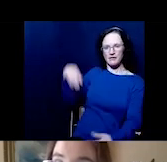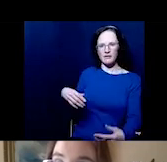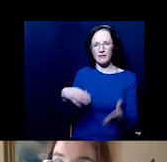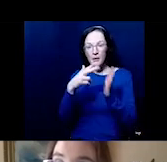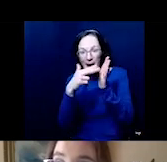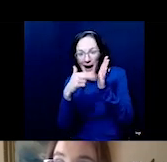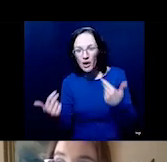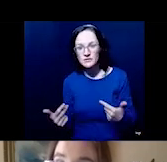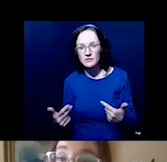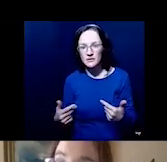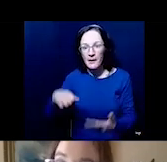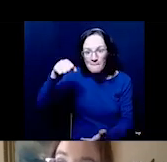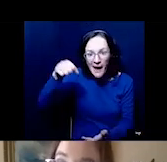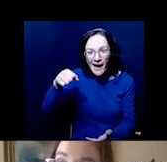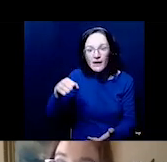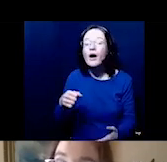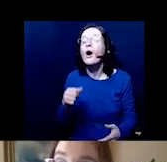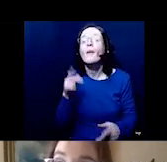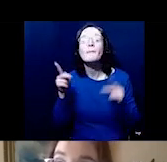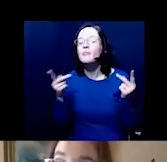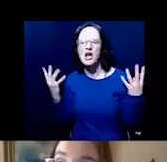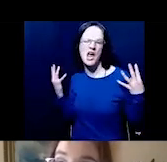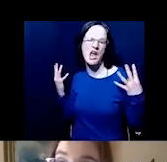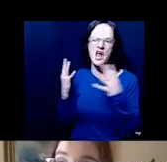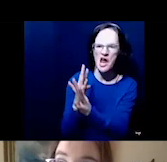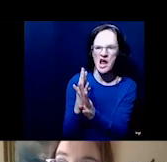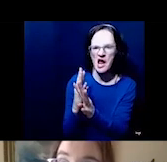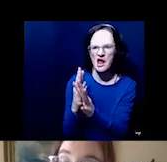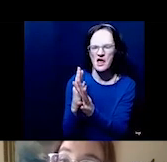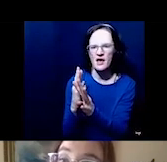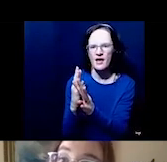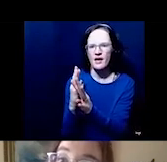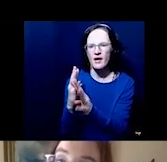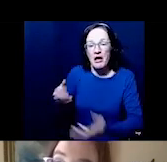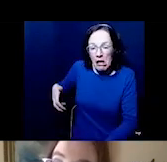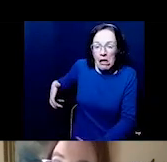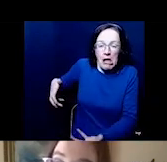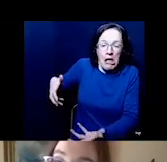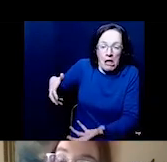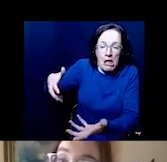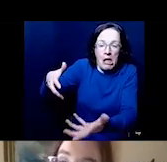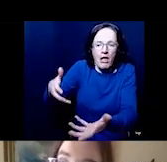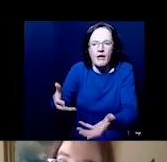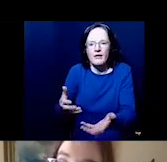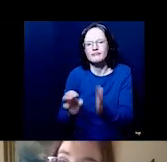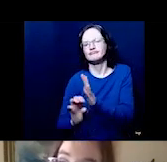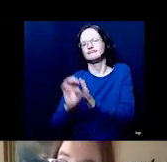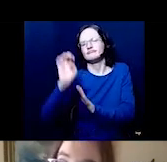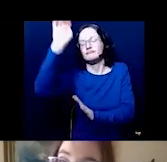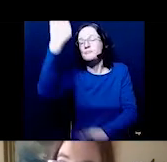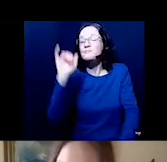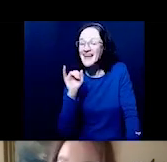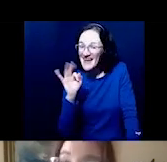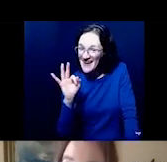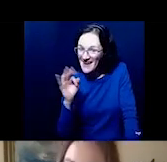they use it to go up to the 11th floors. My problem with that is, for folks who have an invisible disability